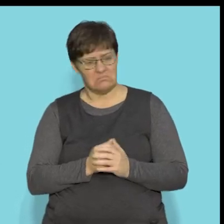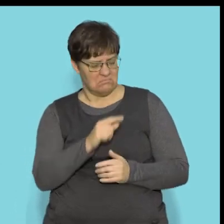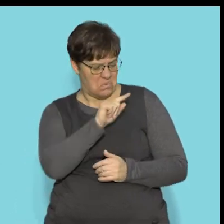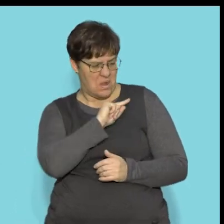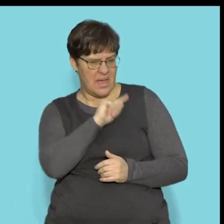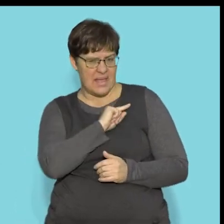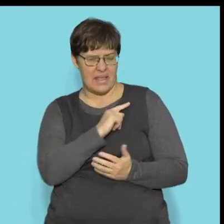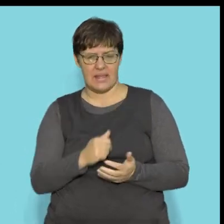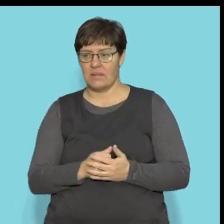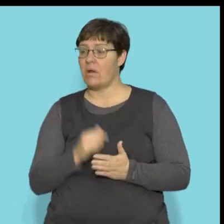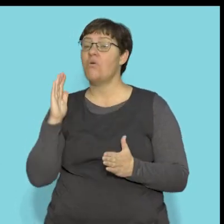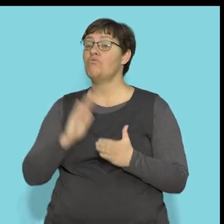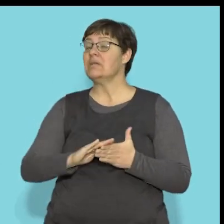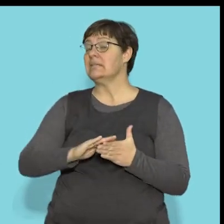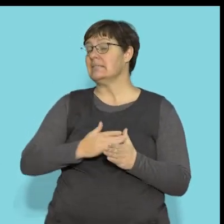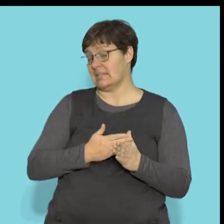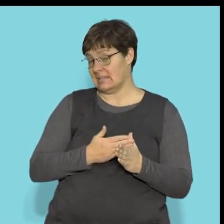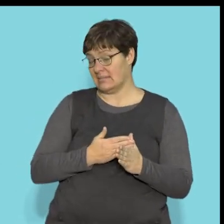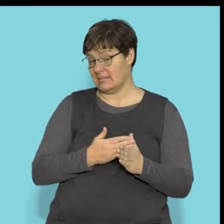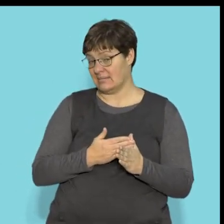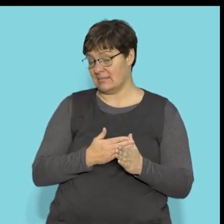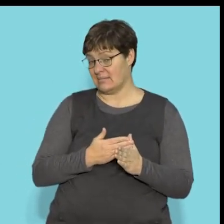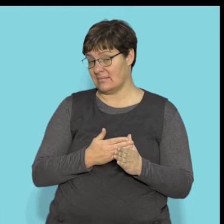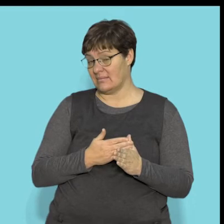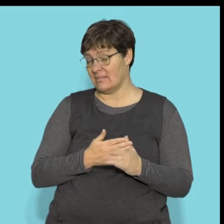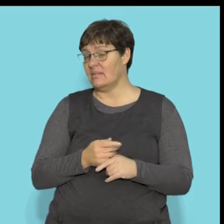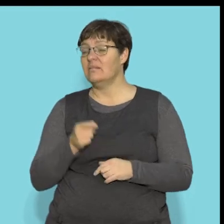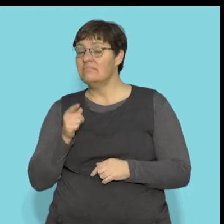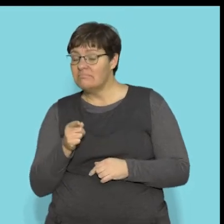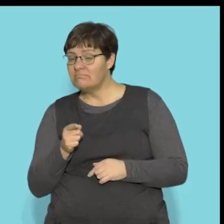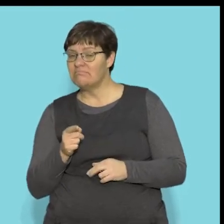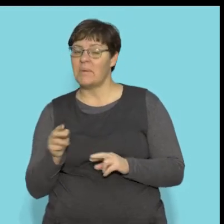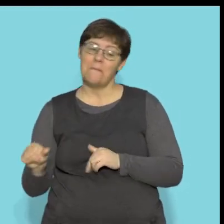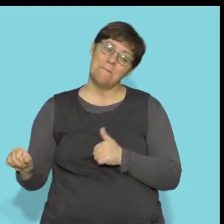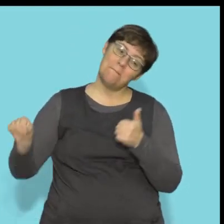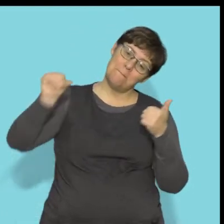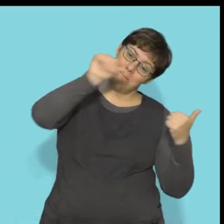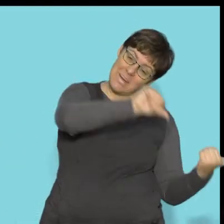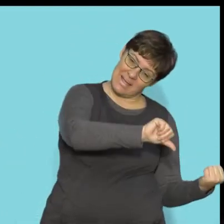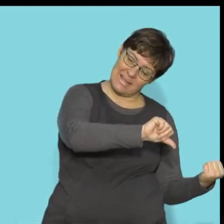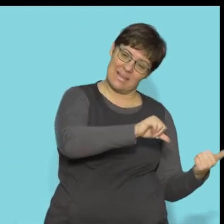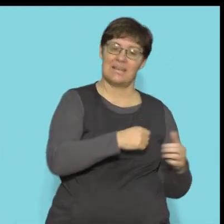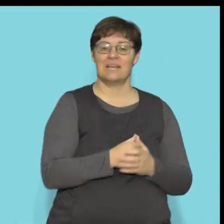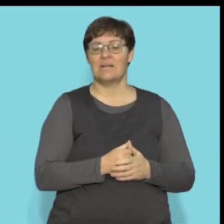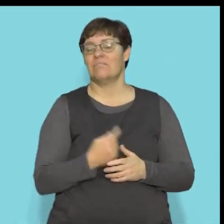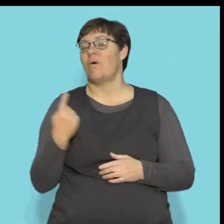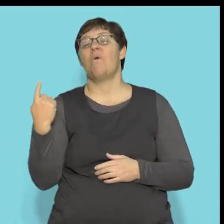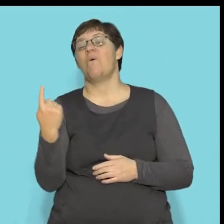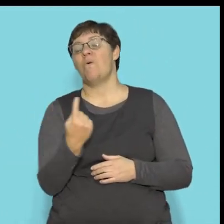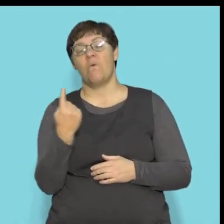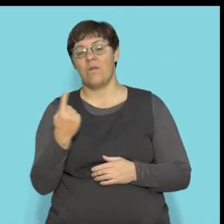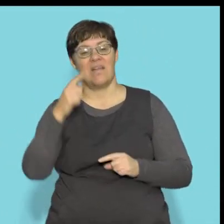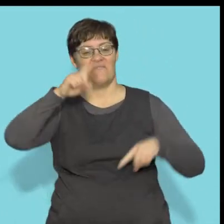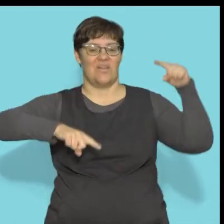reason. Well, our reason needs to refer back to the